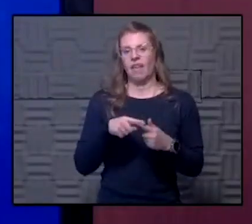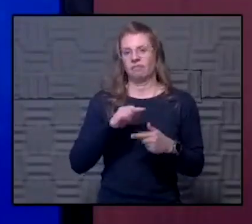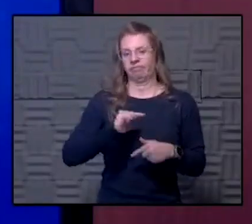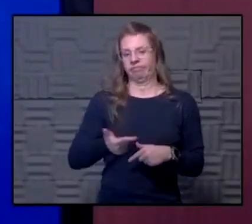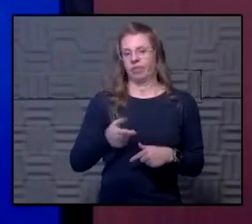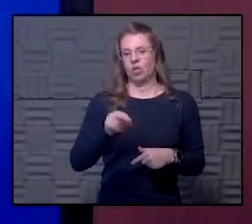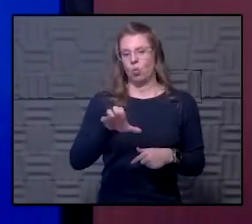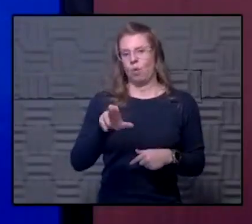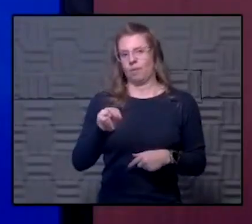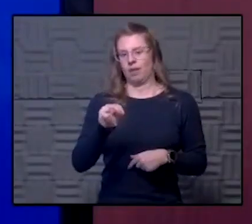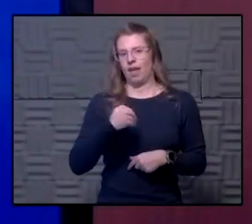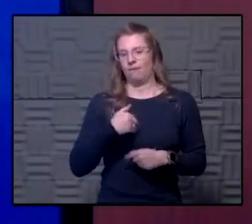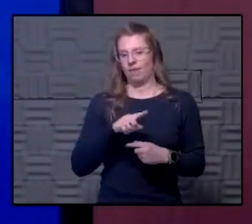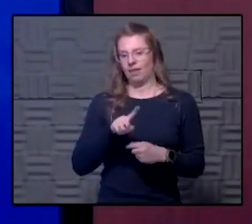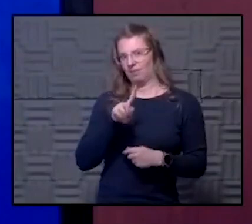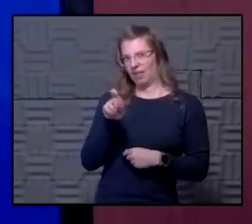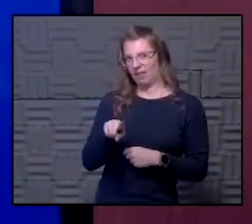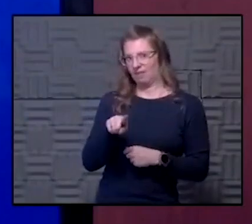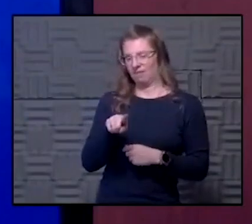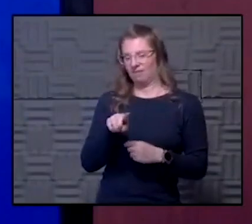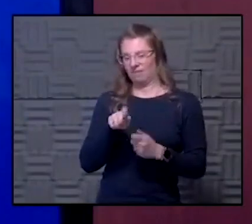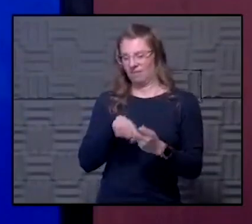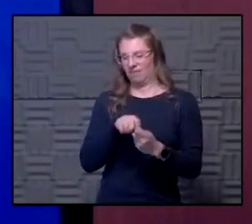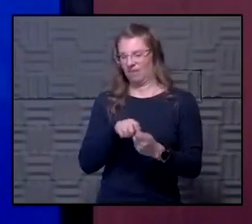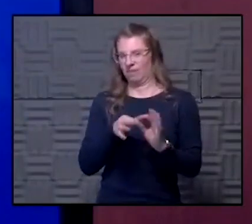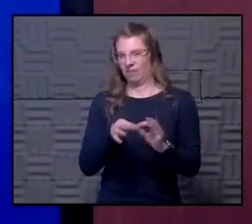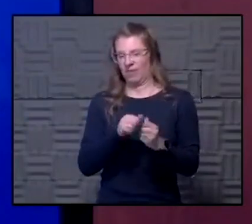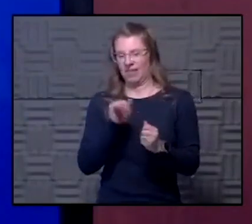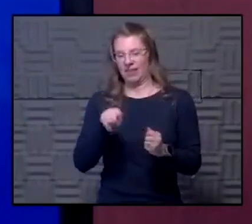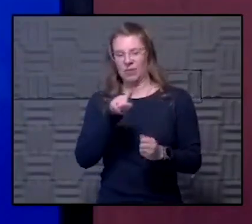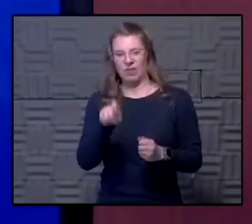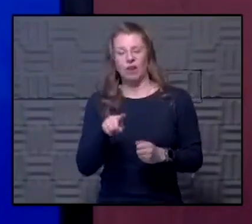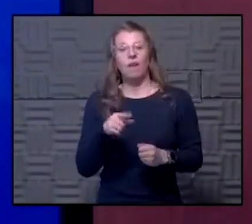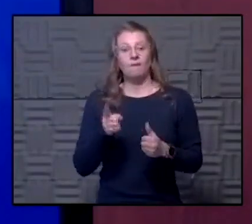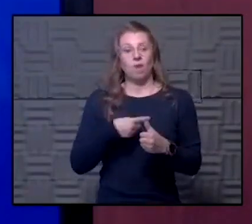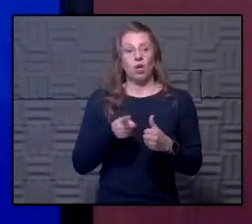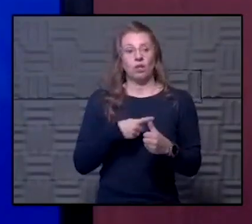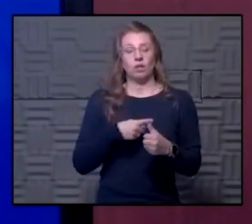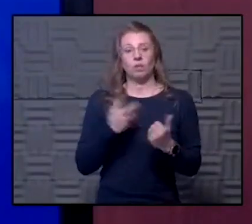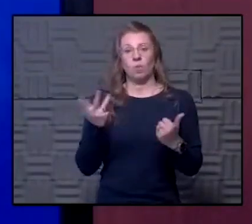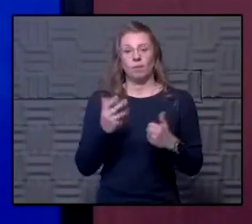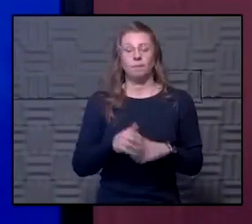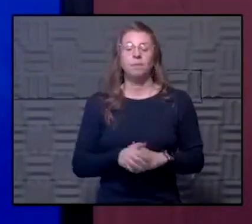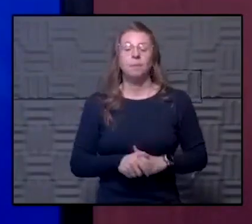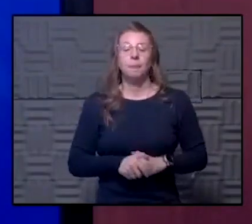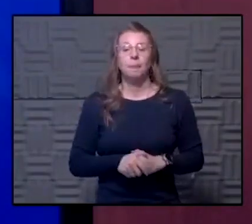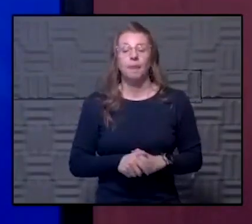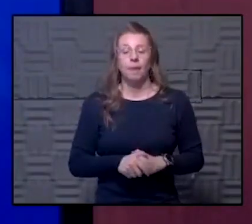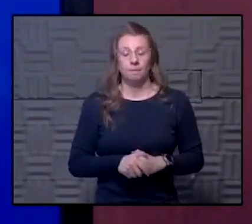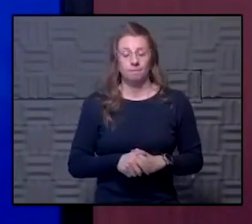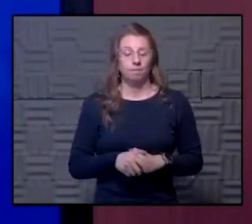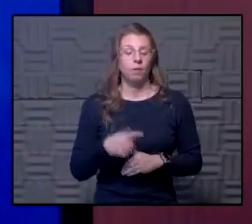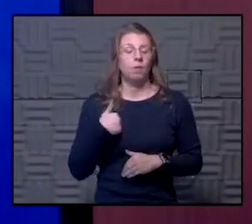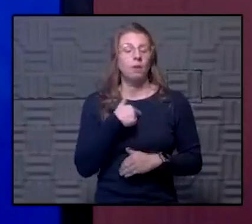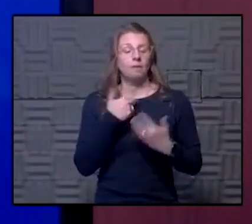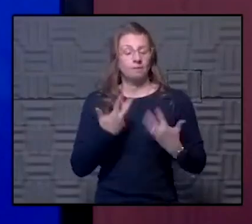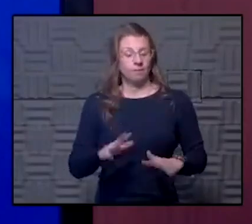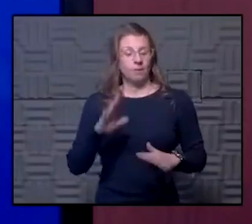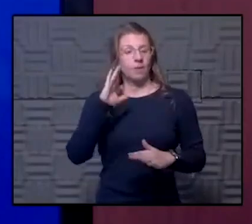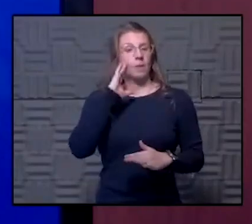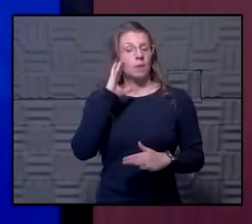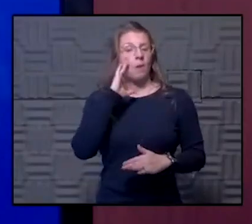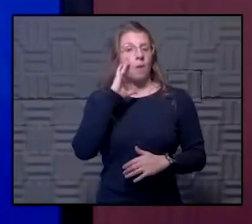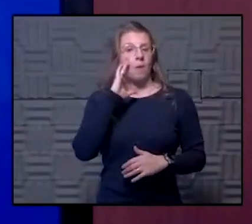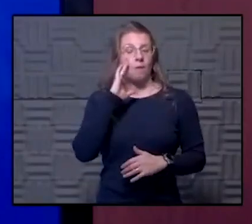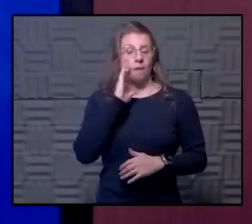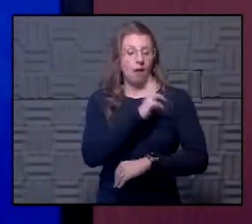Dr. Norman. I have a specific question to him on this front too. So the first thing I would say is we do know without a doubt that the